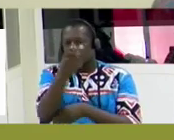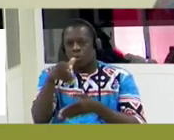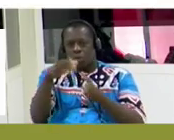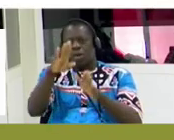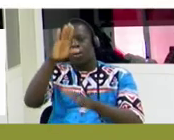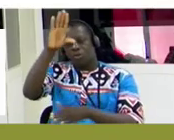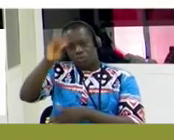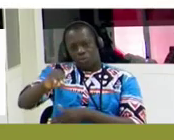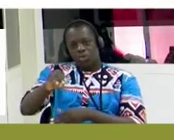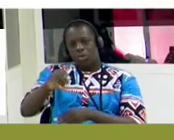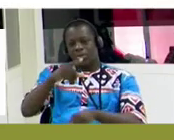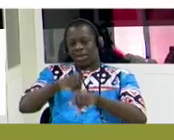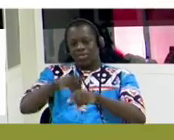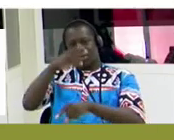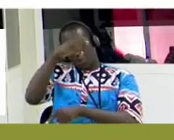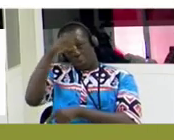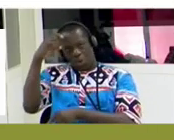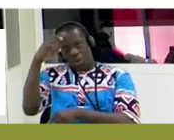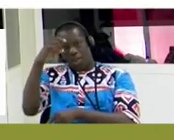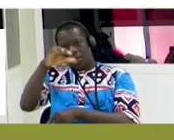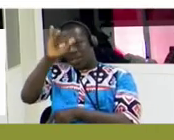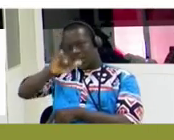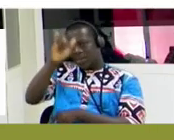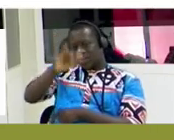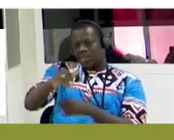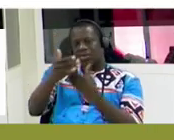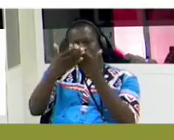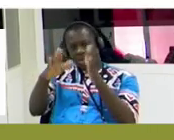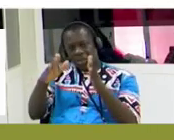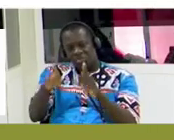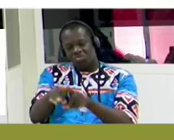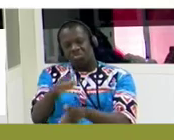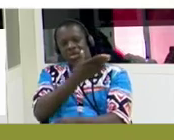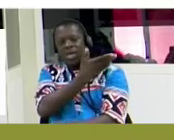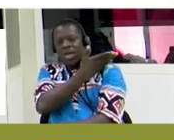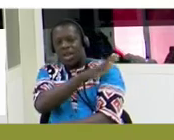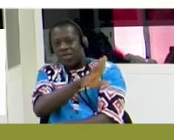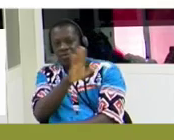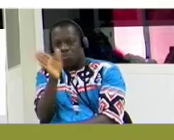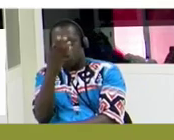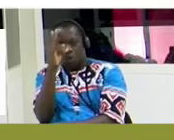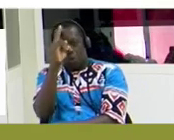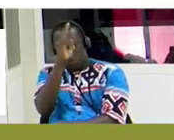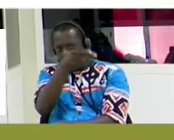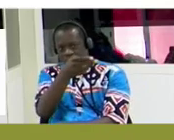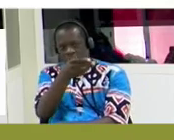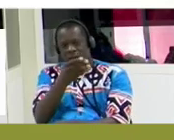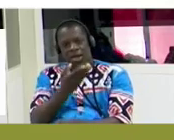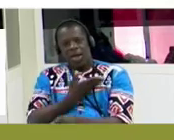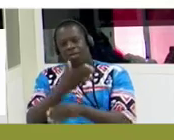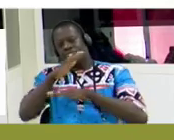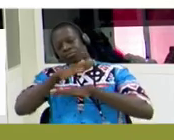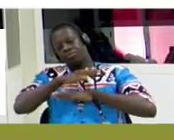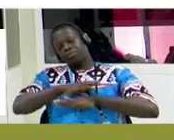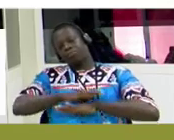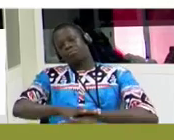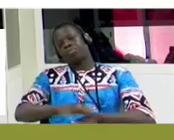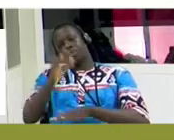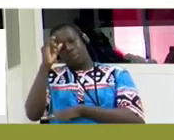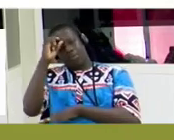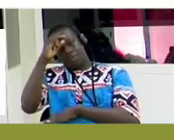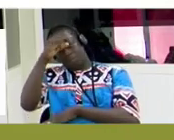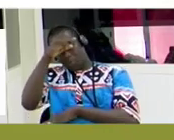97, I quit. I go home. I have my peace of mind. Thank you. Deputy Chair, you have the floor.